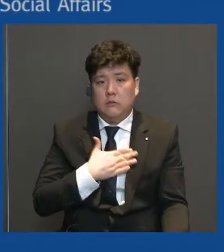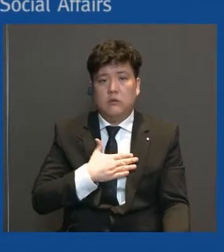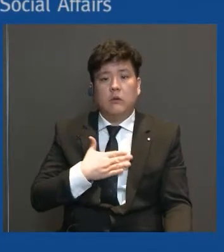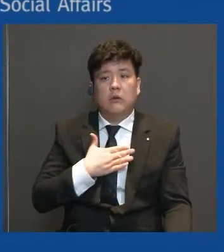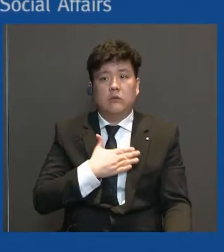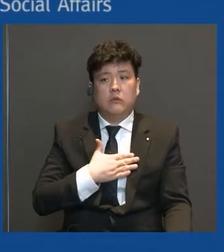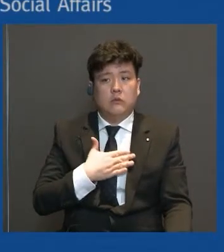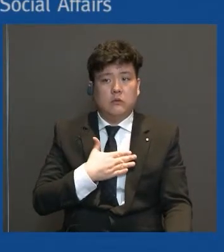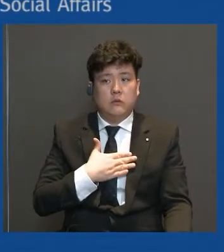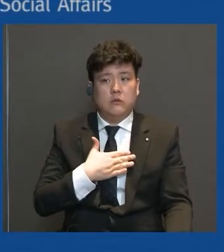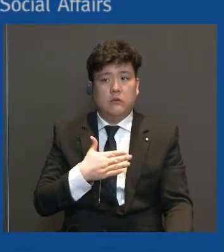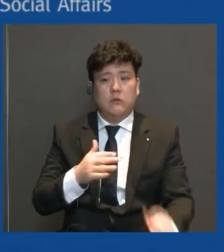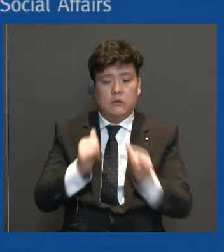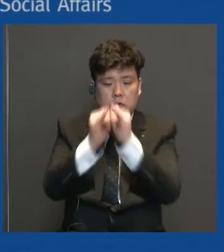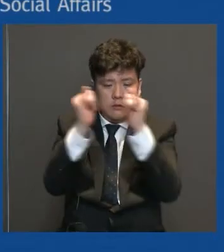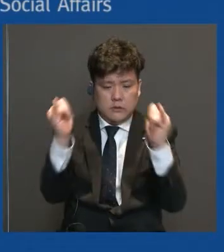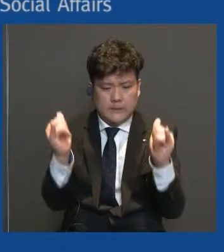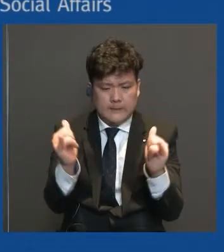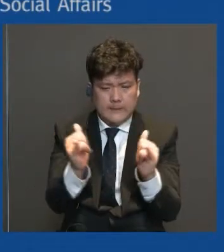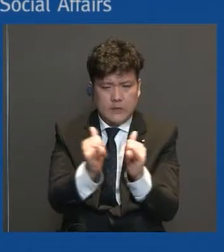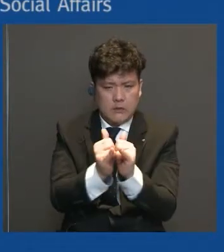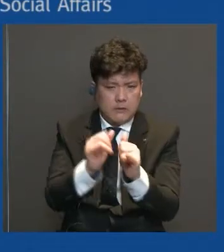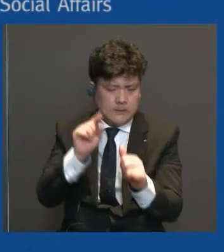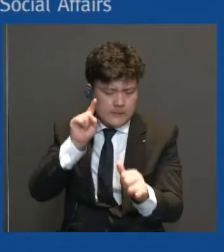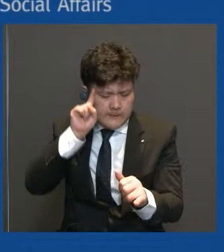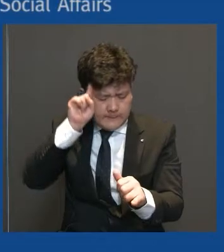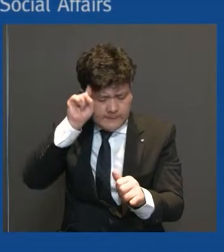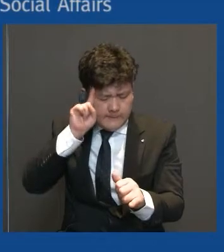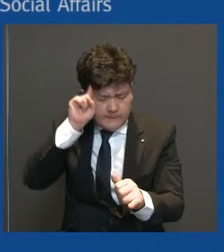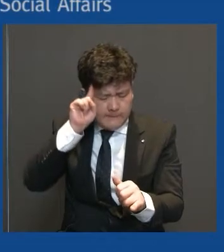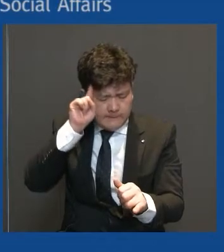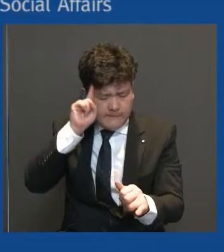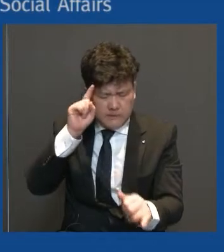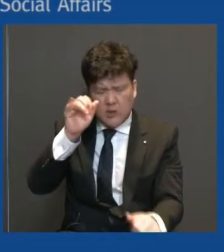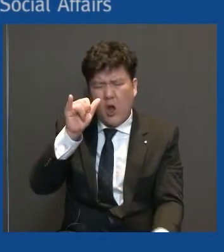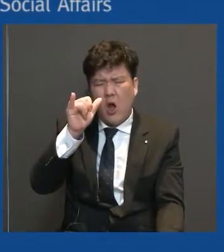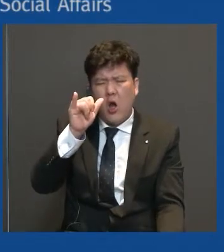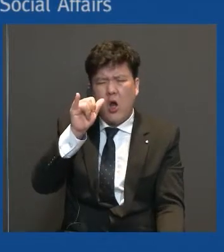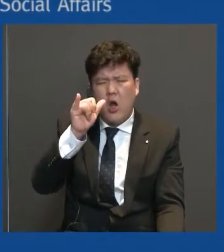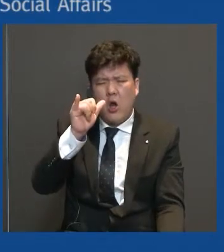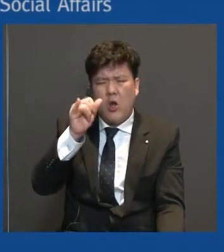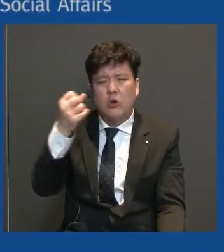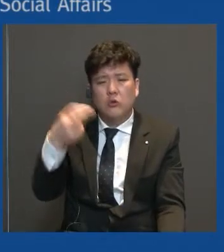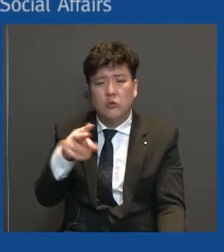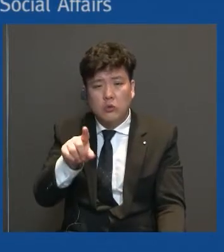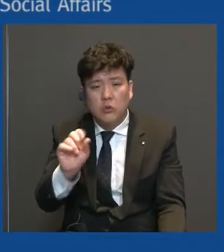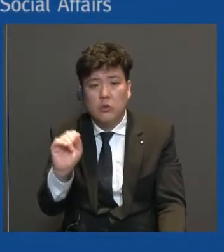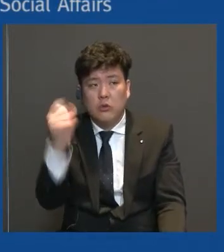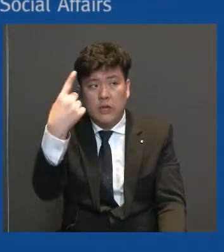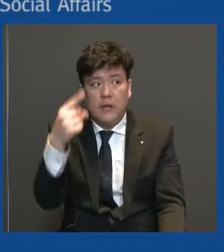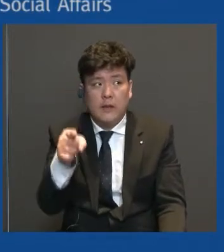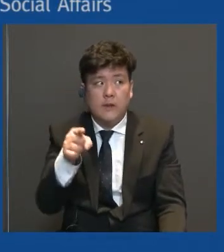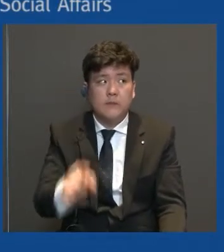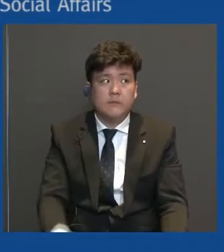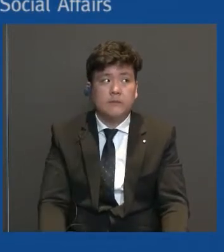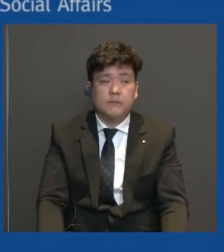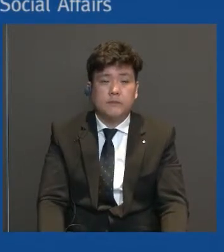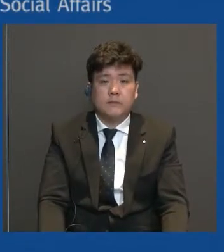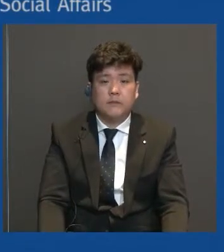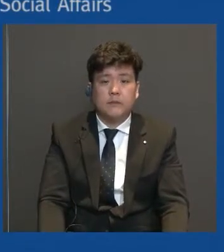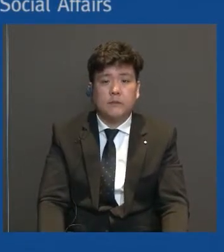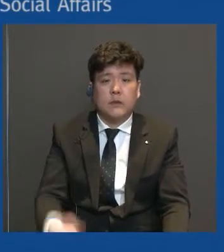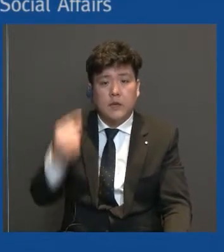also represented in the increased use of psychiatry services, while the most of other